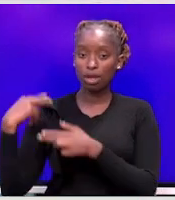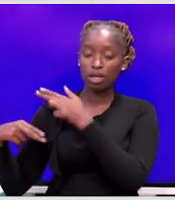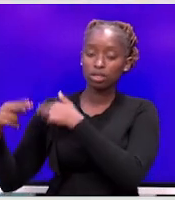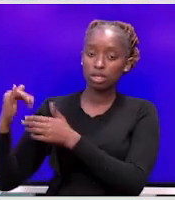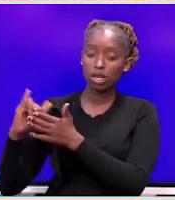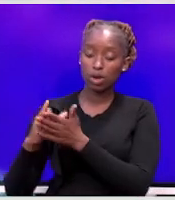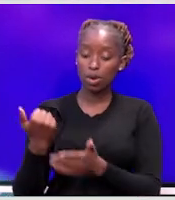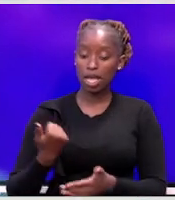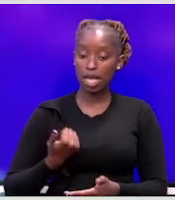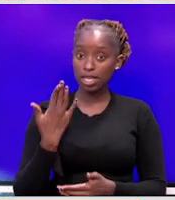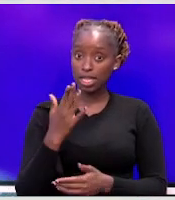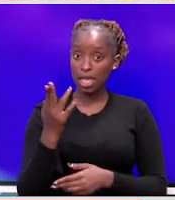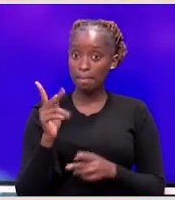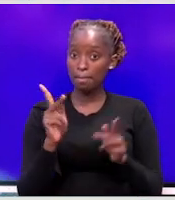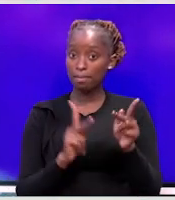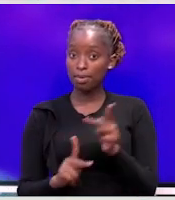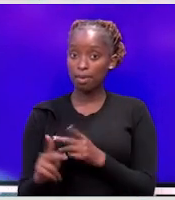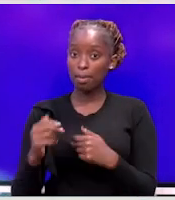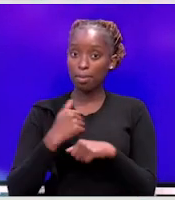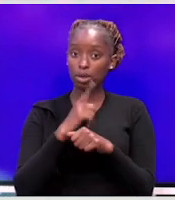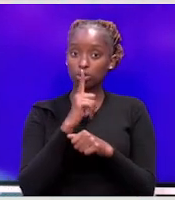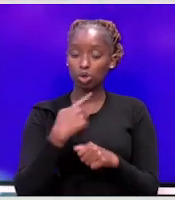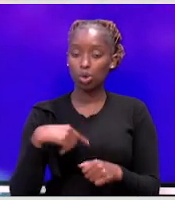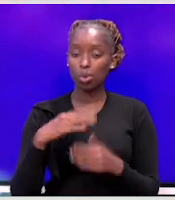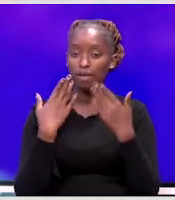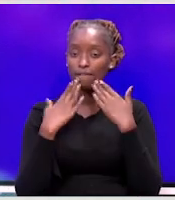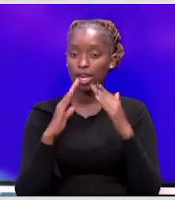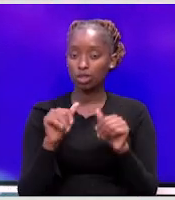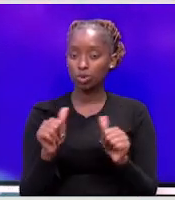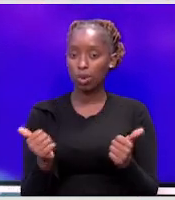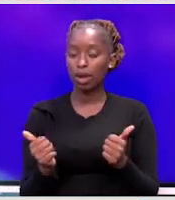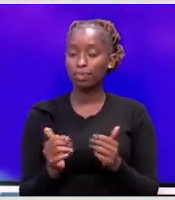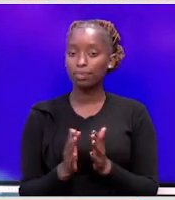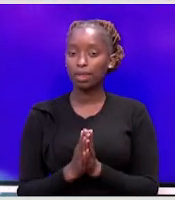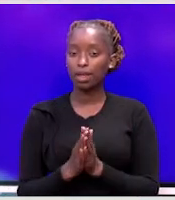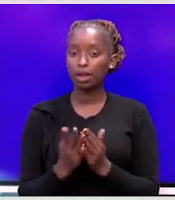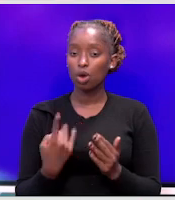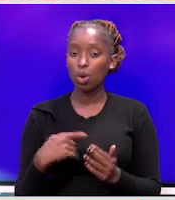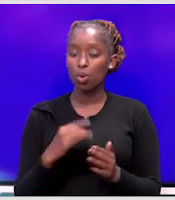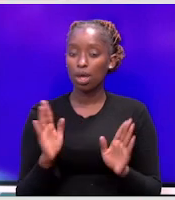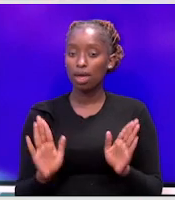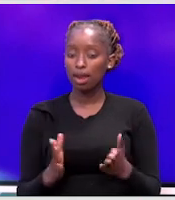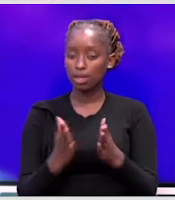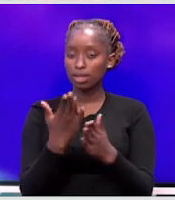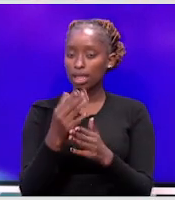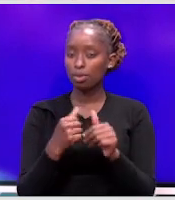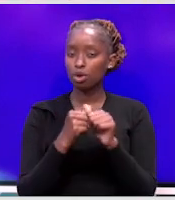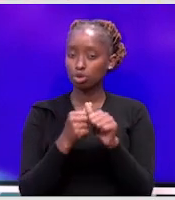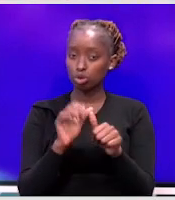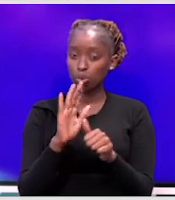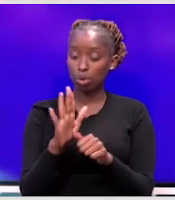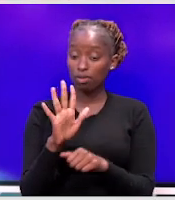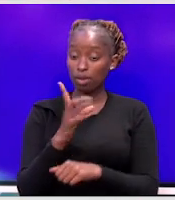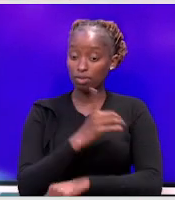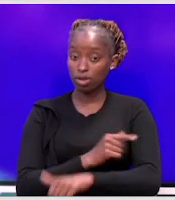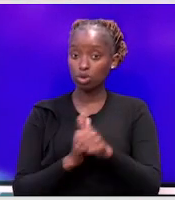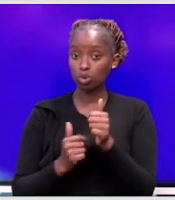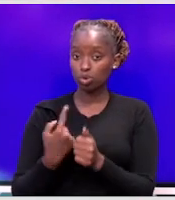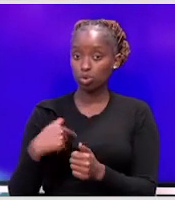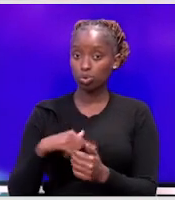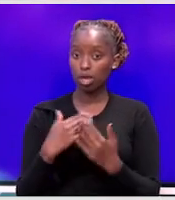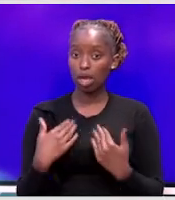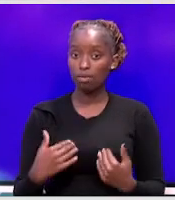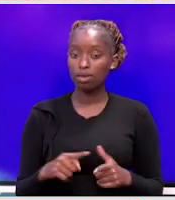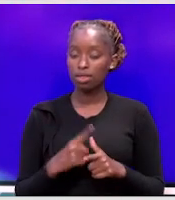the girls are prepared to make sure we finish well. So we will encourage them. We will keep working for the 5 days we have. And